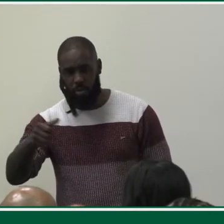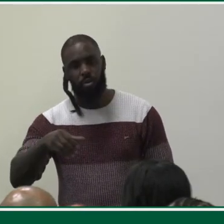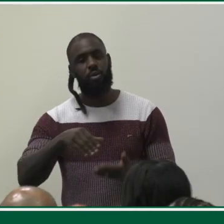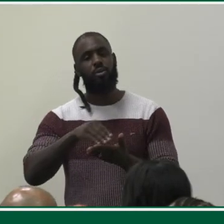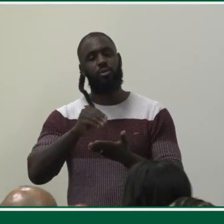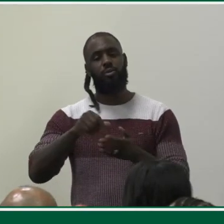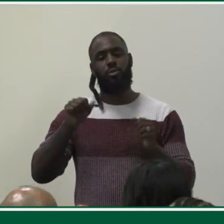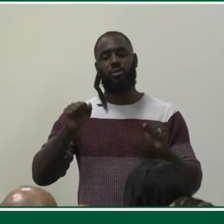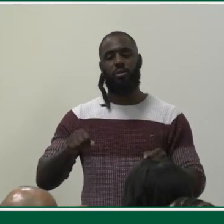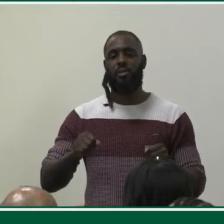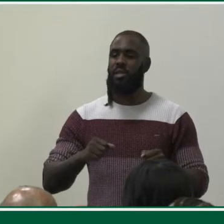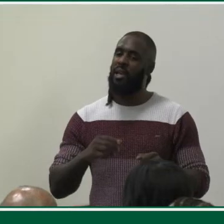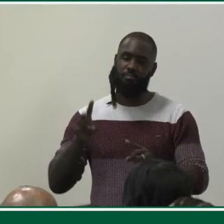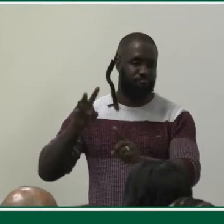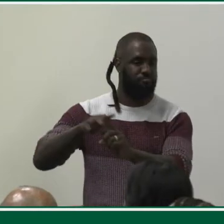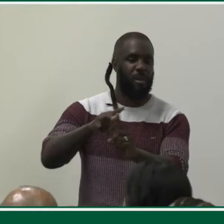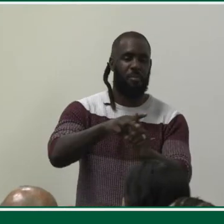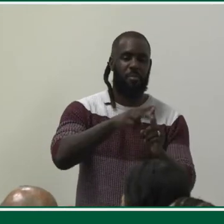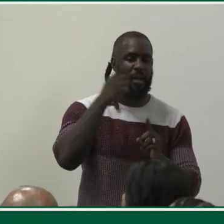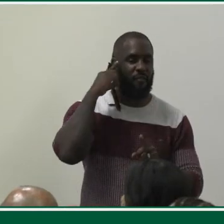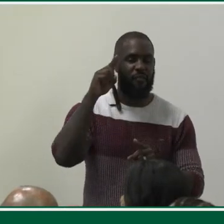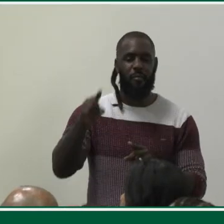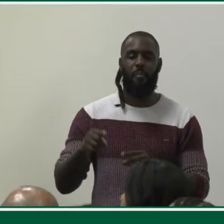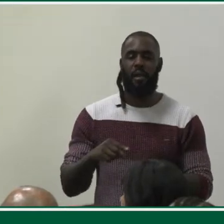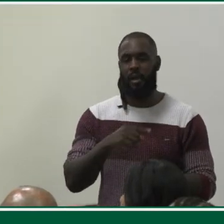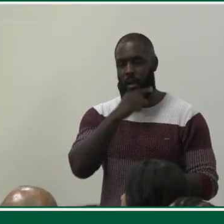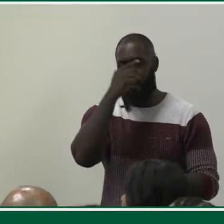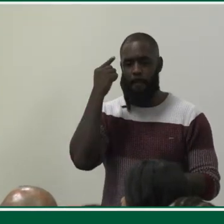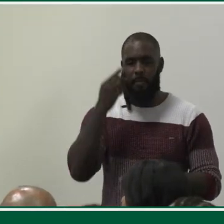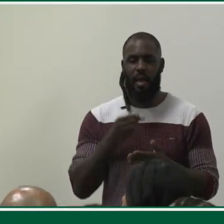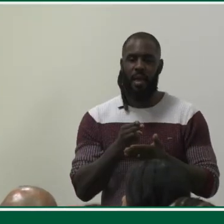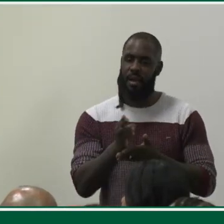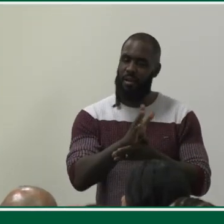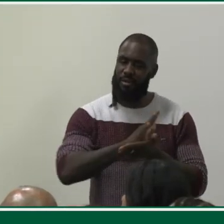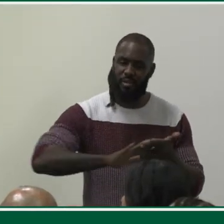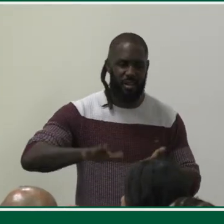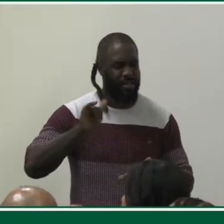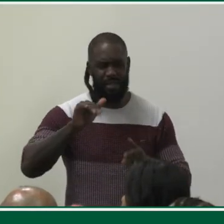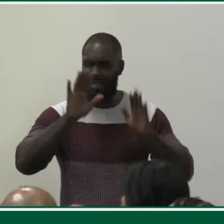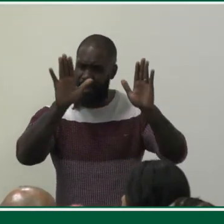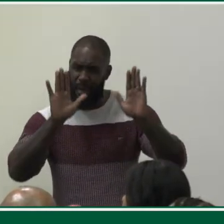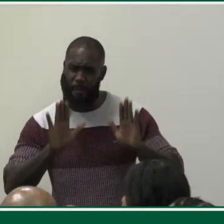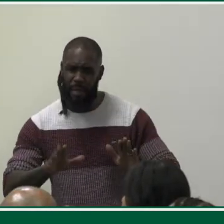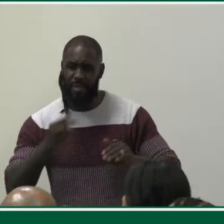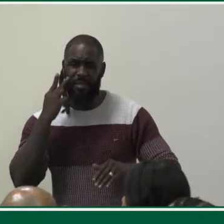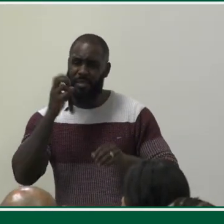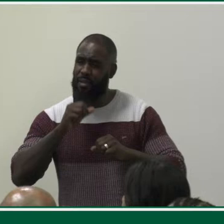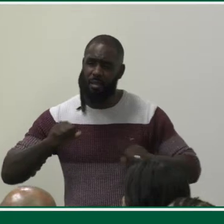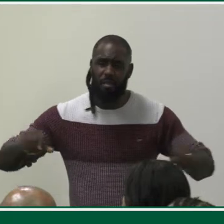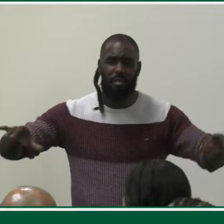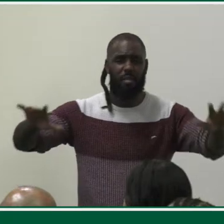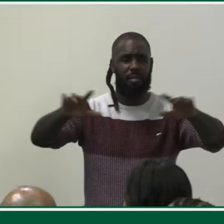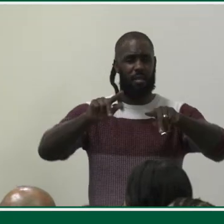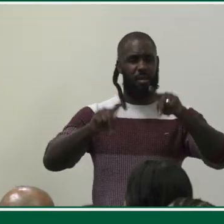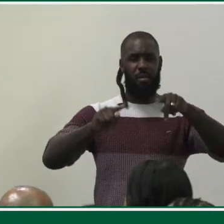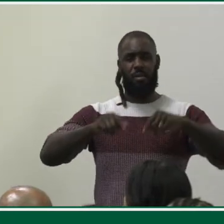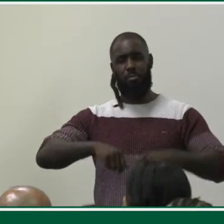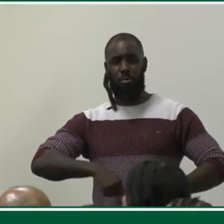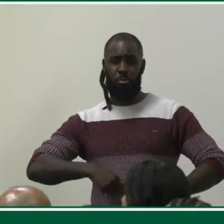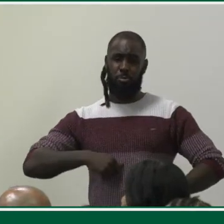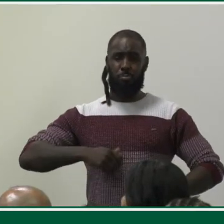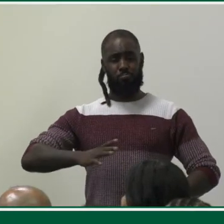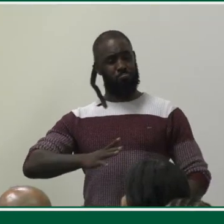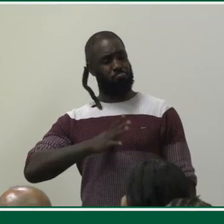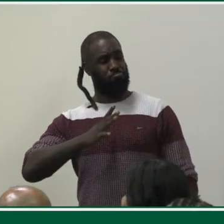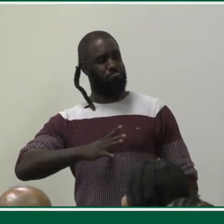can basically begin to apply, which is amazing. And I gotta tell you, you see all these folks, they're all dressed up